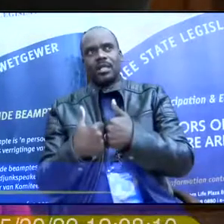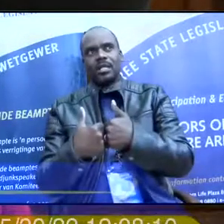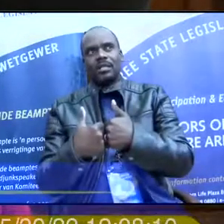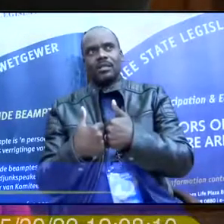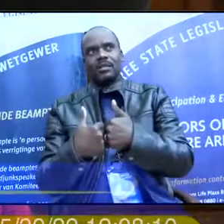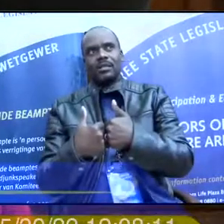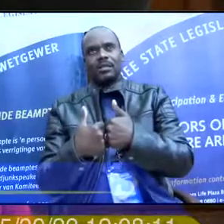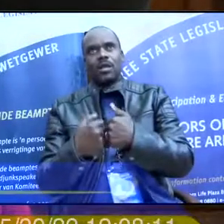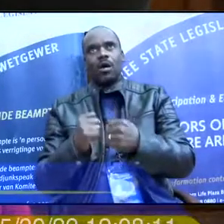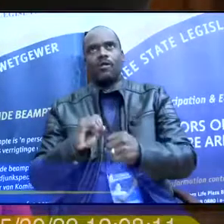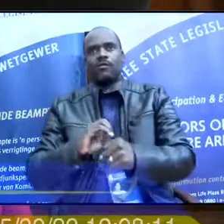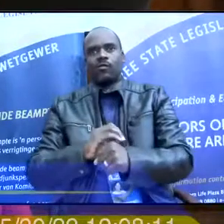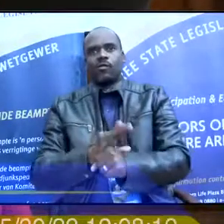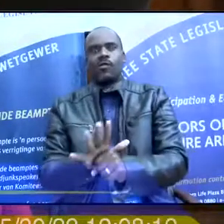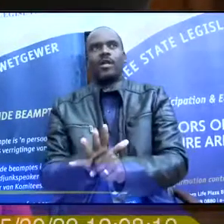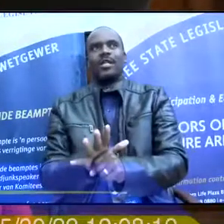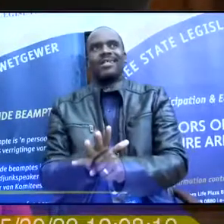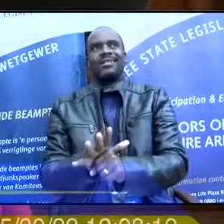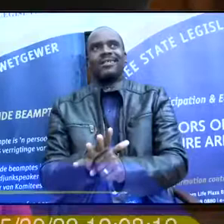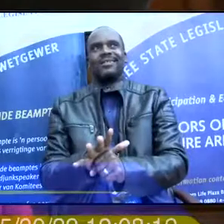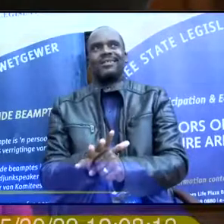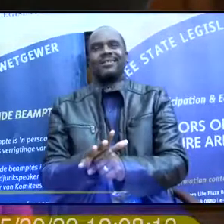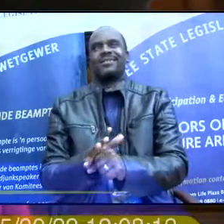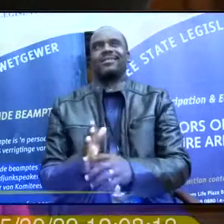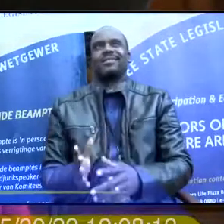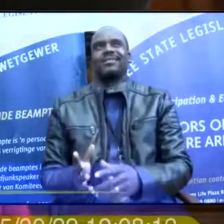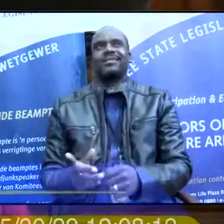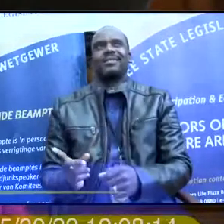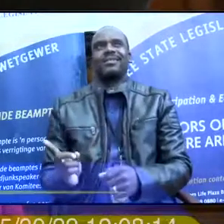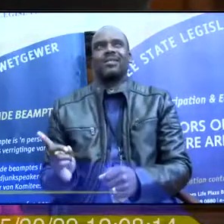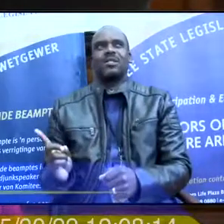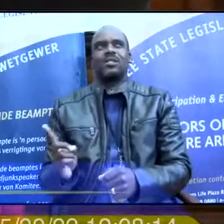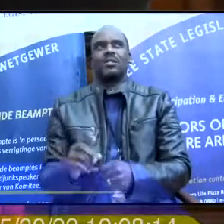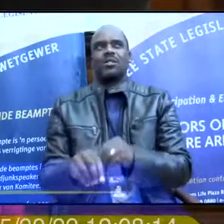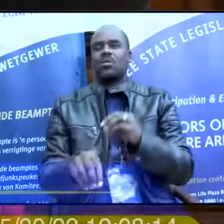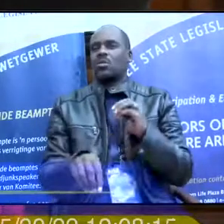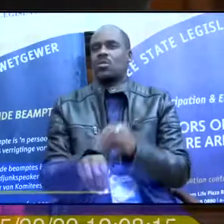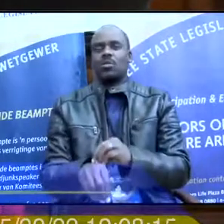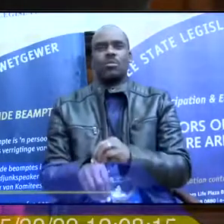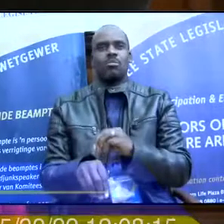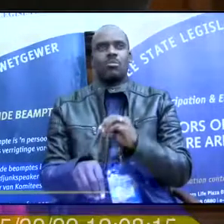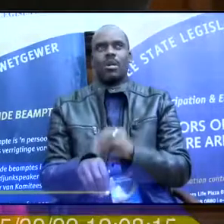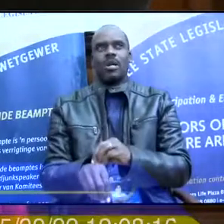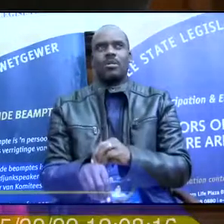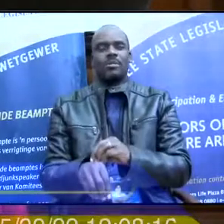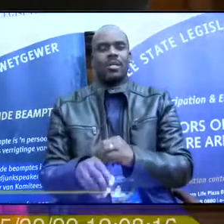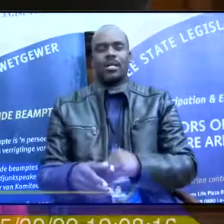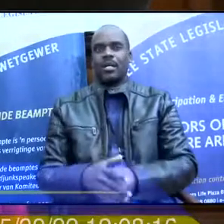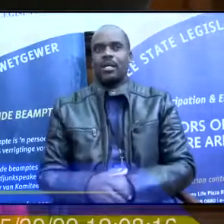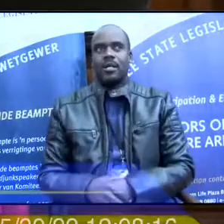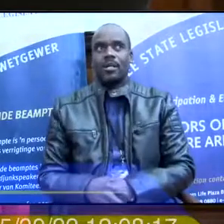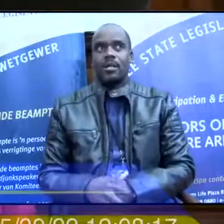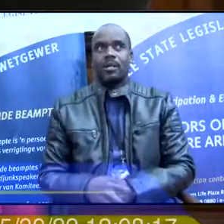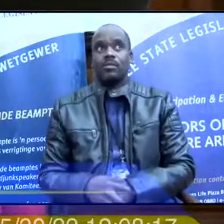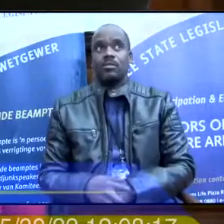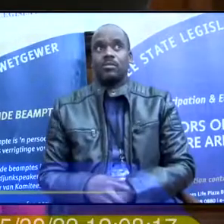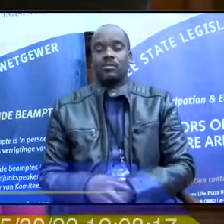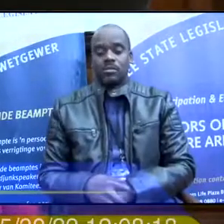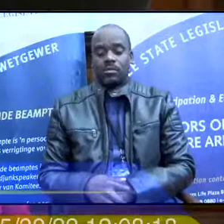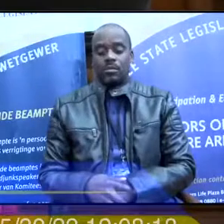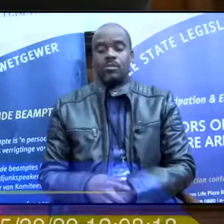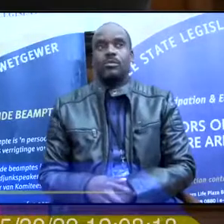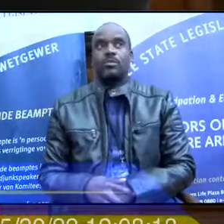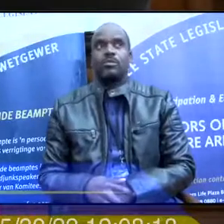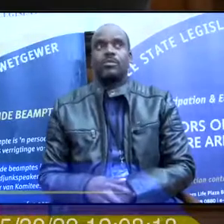kovi 19 brought in even it wasn't the situation to to say the least